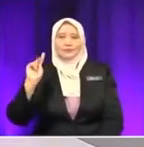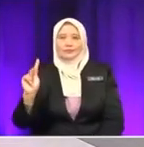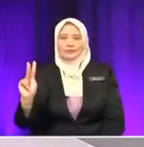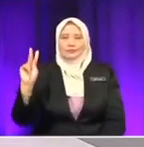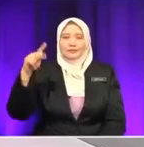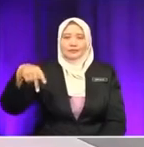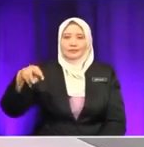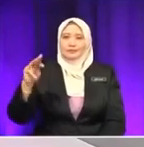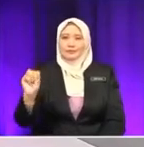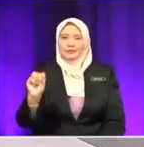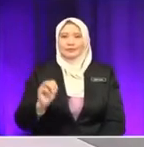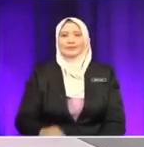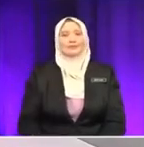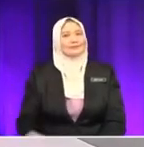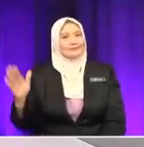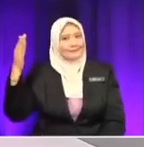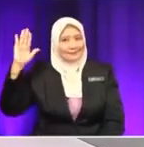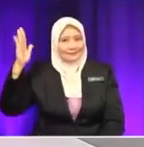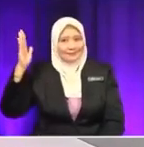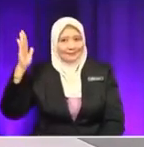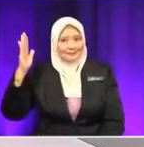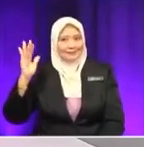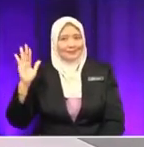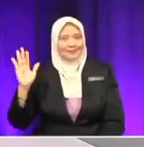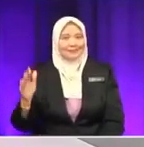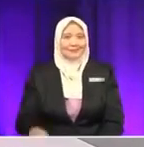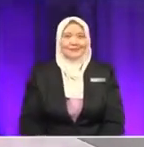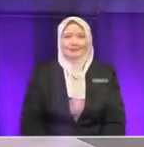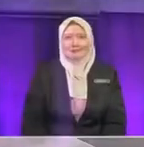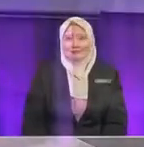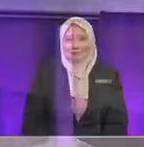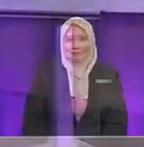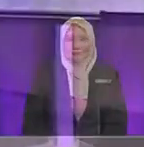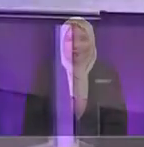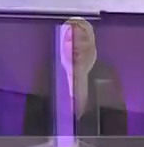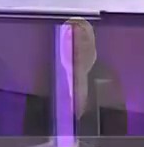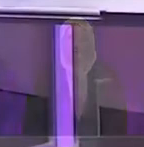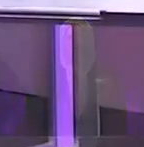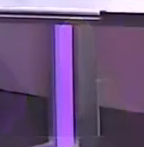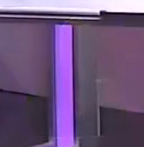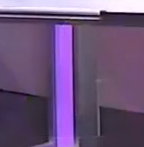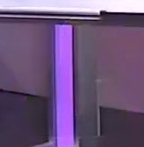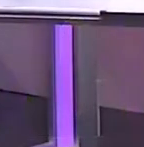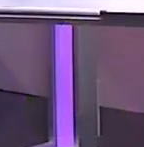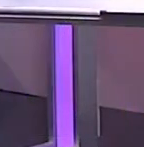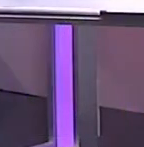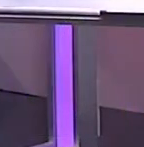for English language. Thank you. Bye-bye. Bye. See you when I see you.